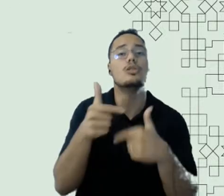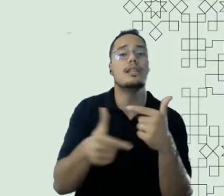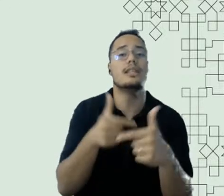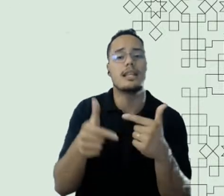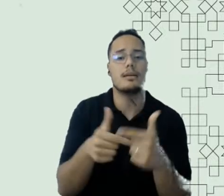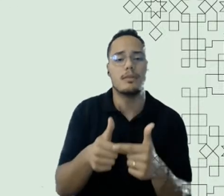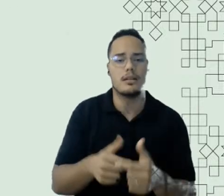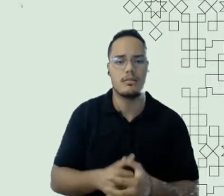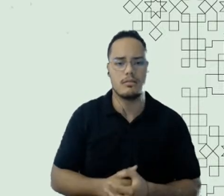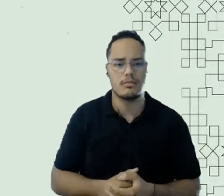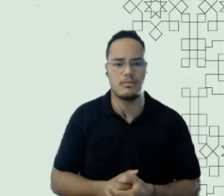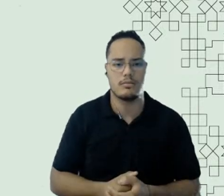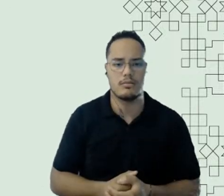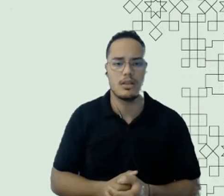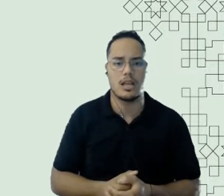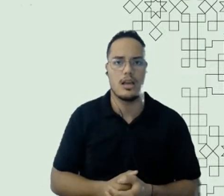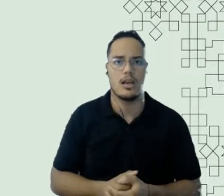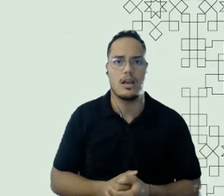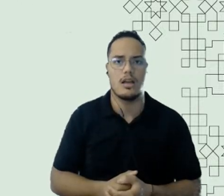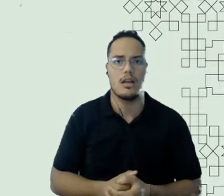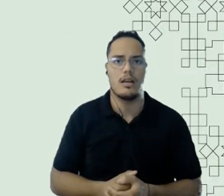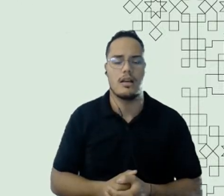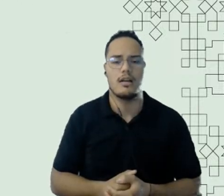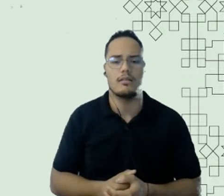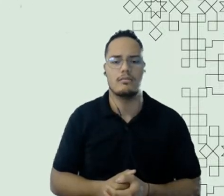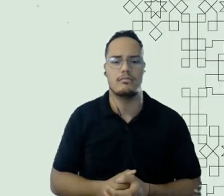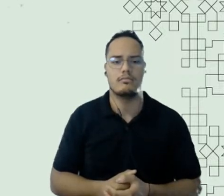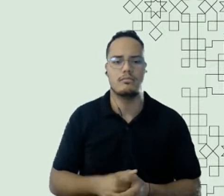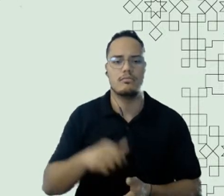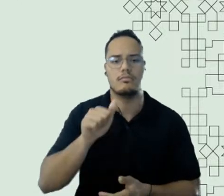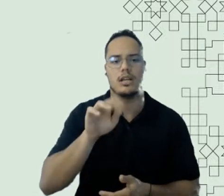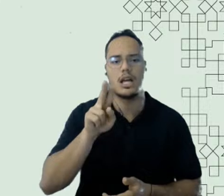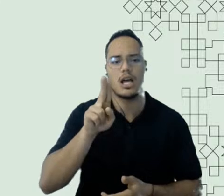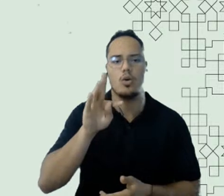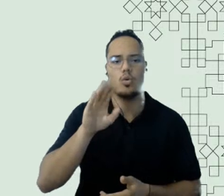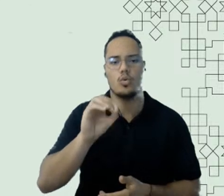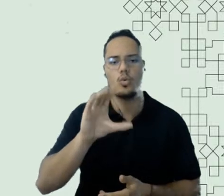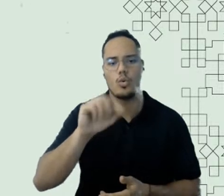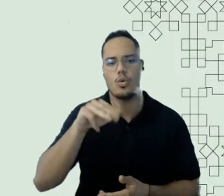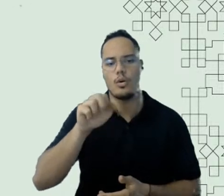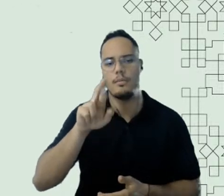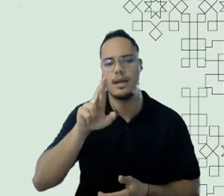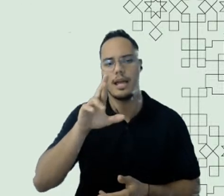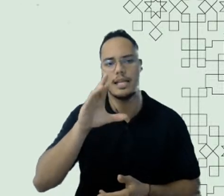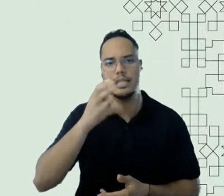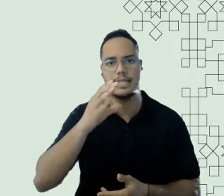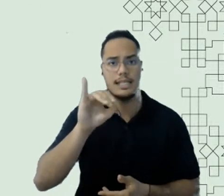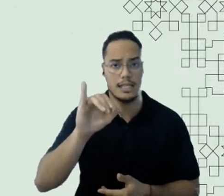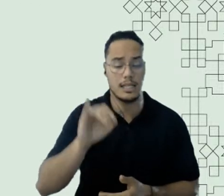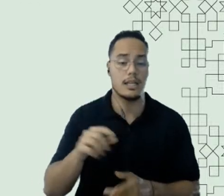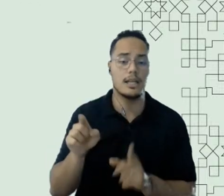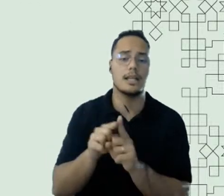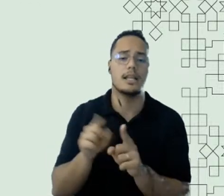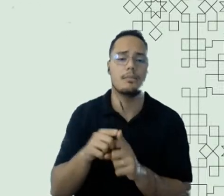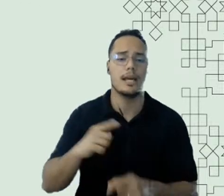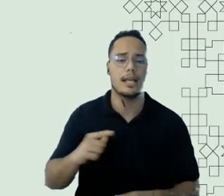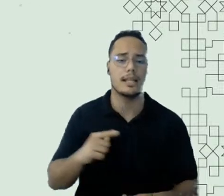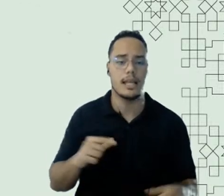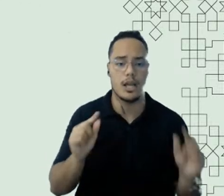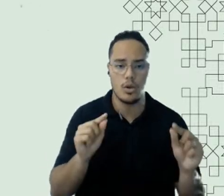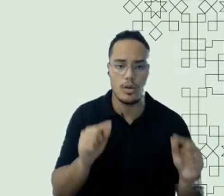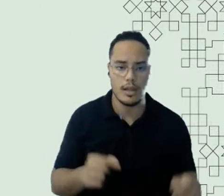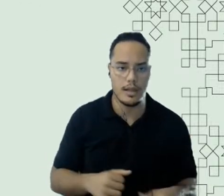And then you have directive and regulation of visually impaired people exception that comes from